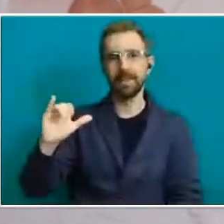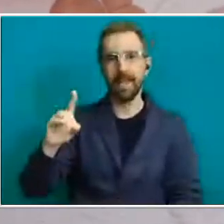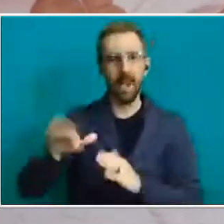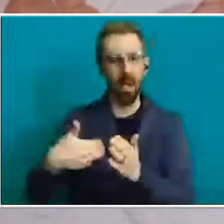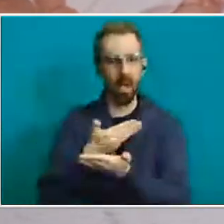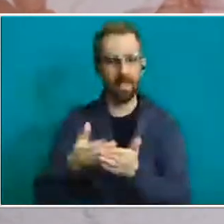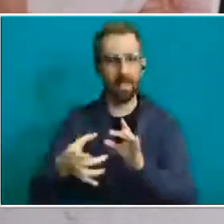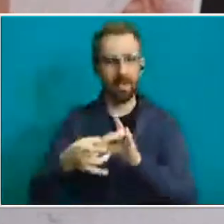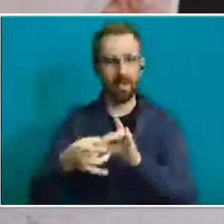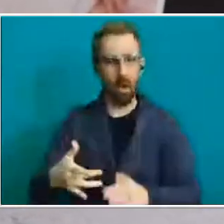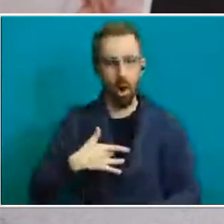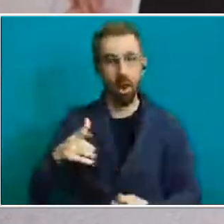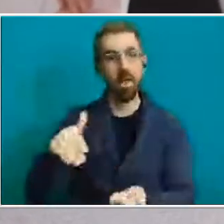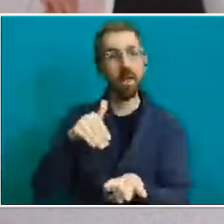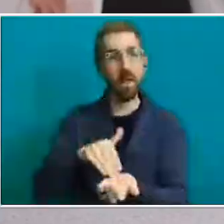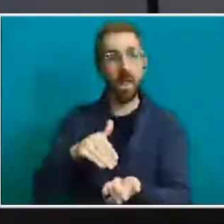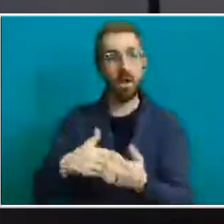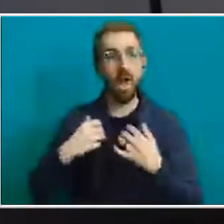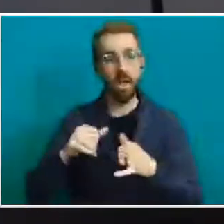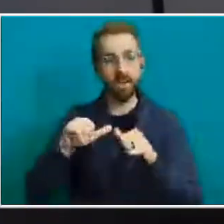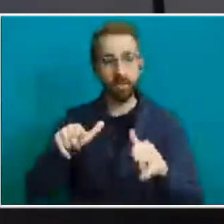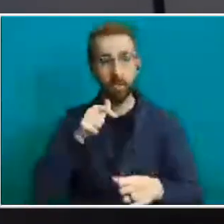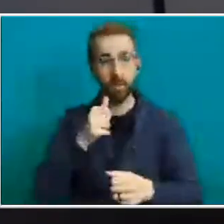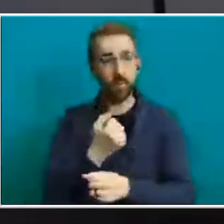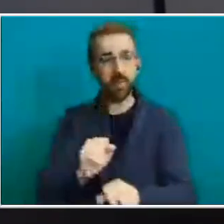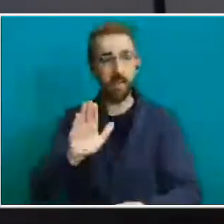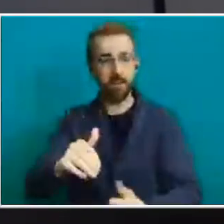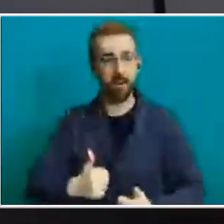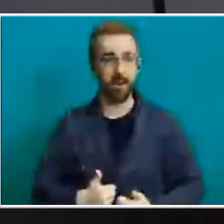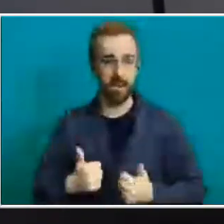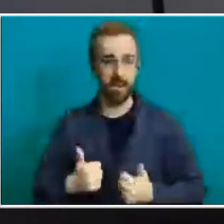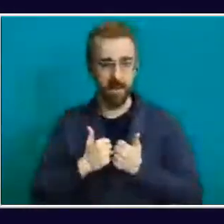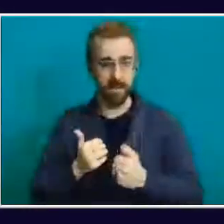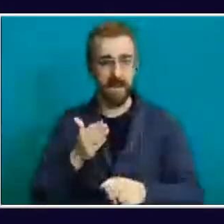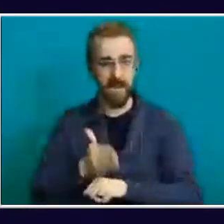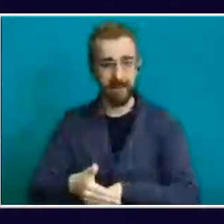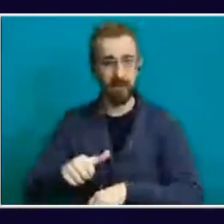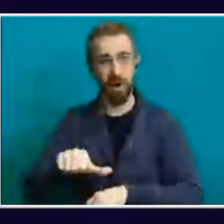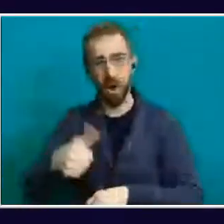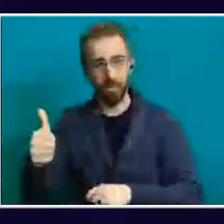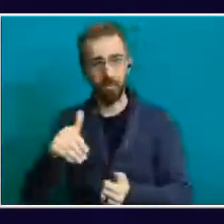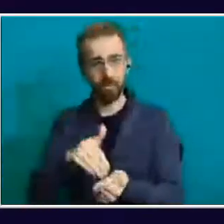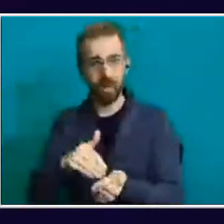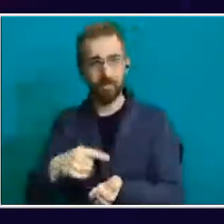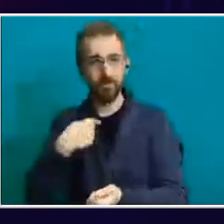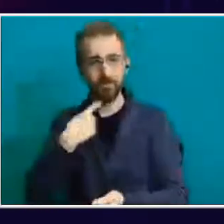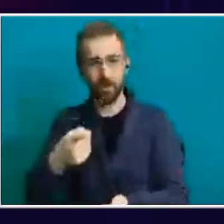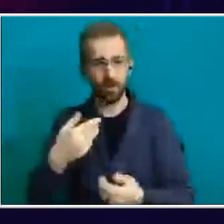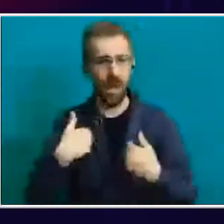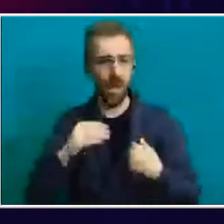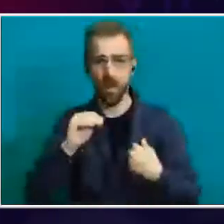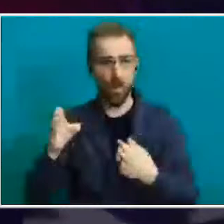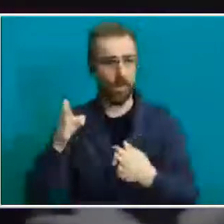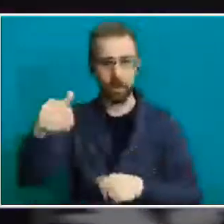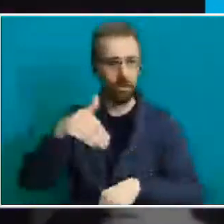health system who saved her life after other ones told her she didn't have a future at all.